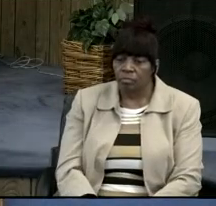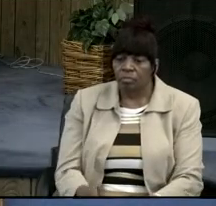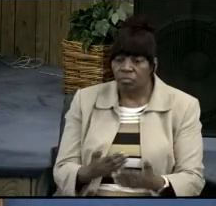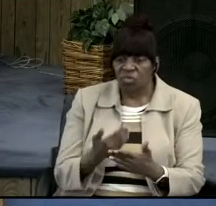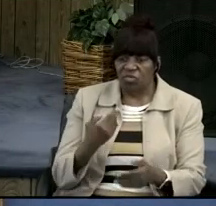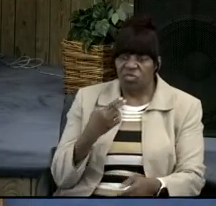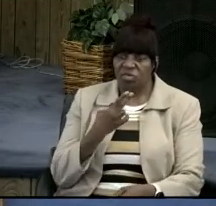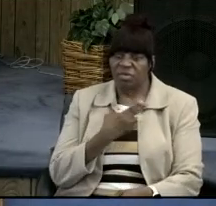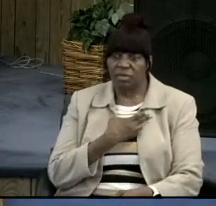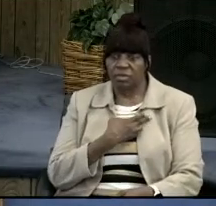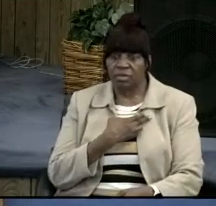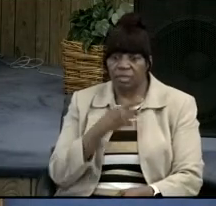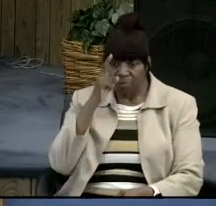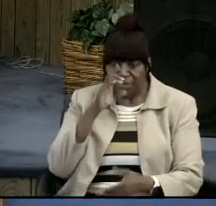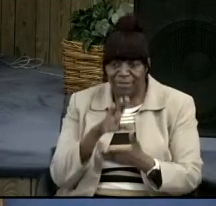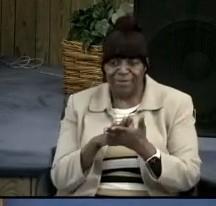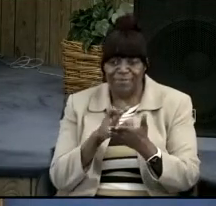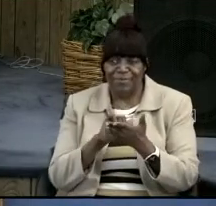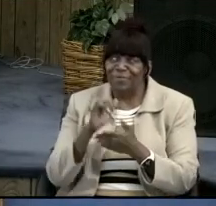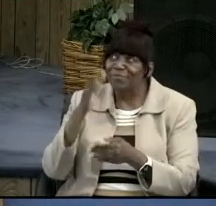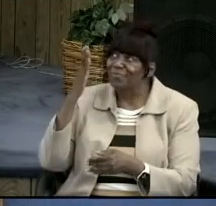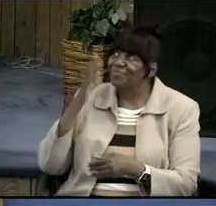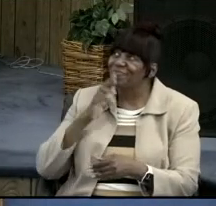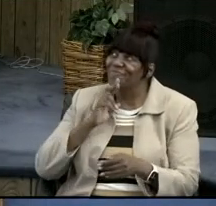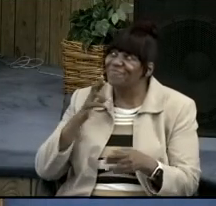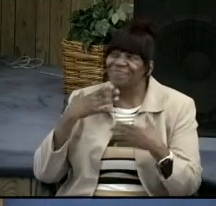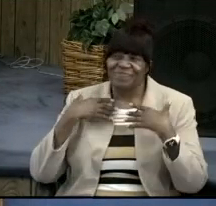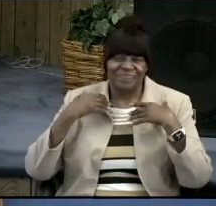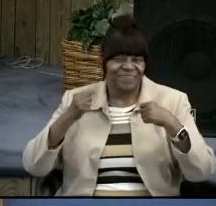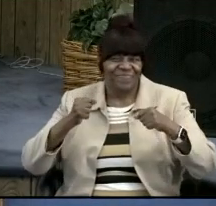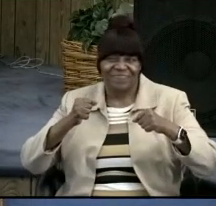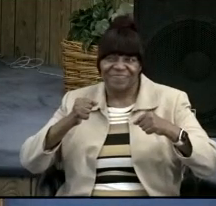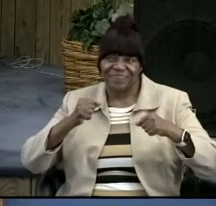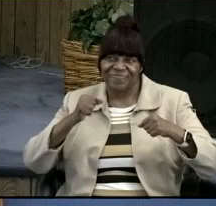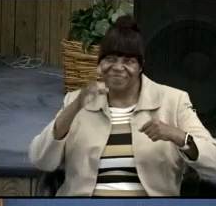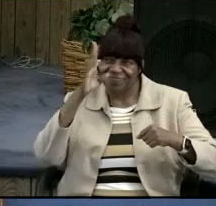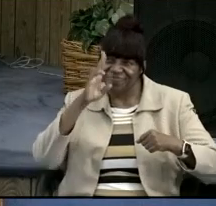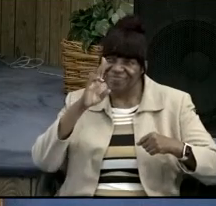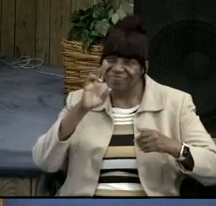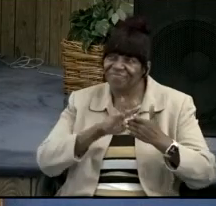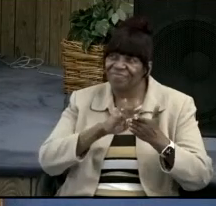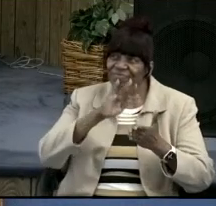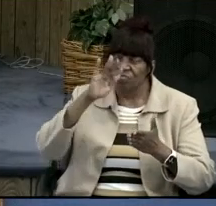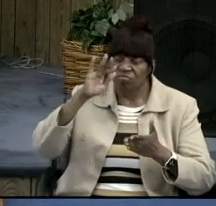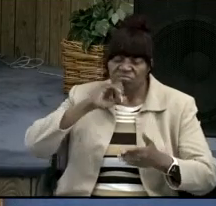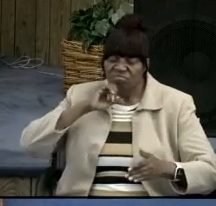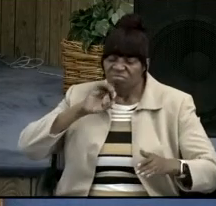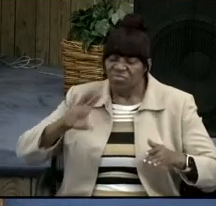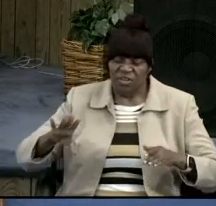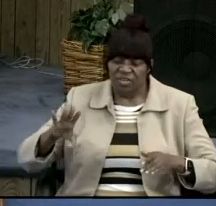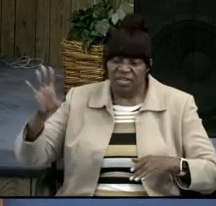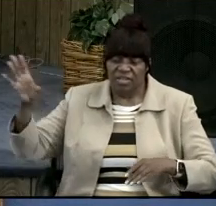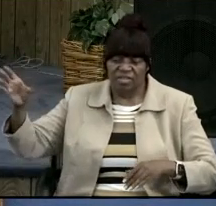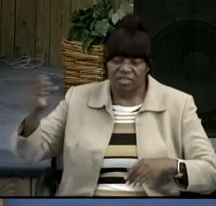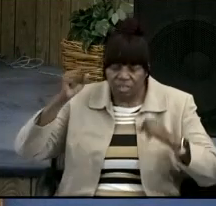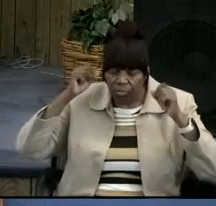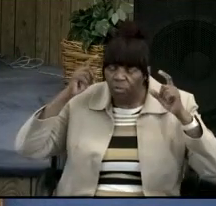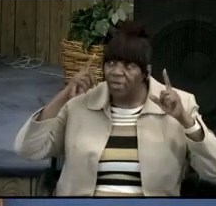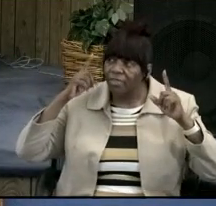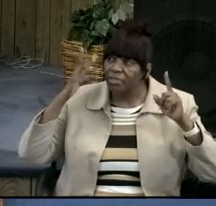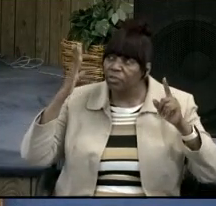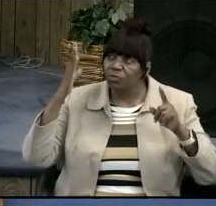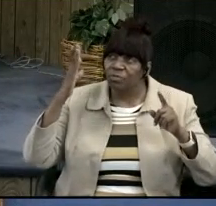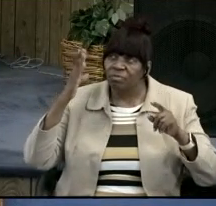But I believe that you are the power, the honor, and the glory, that nothing catches you by